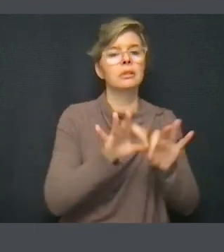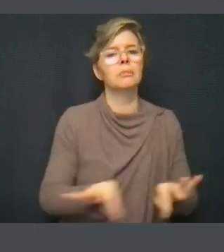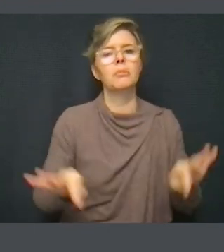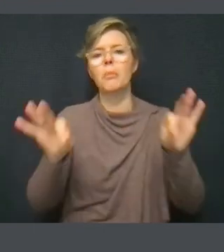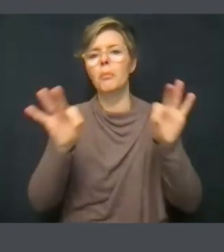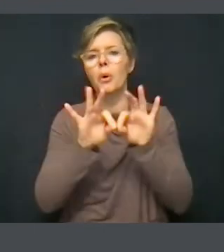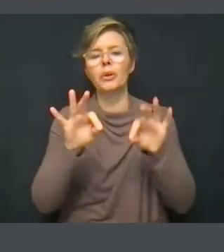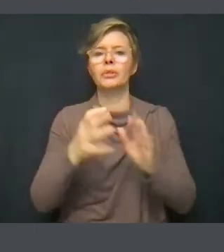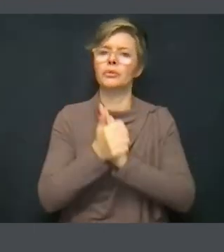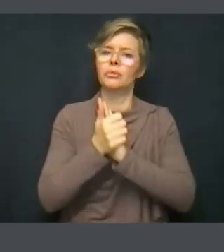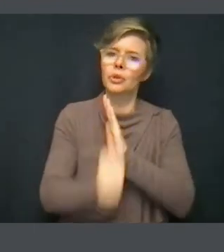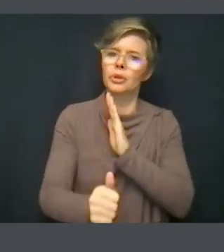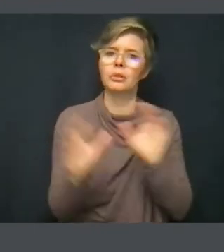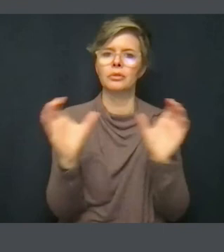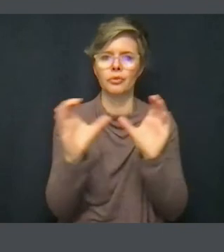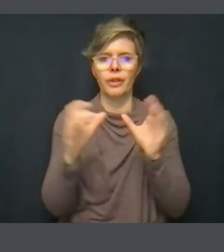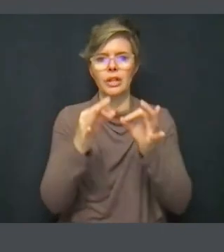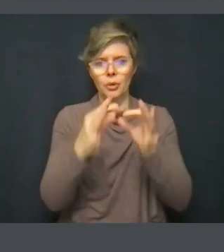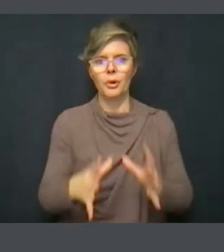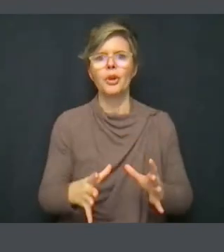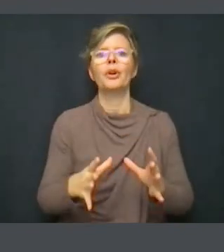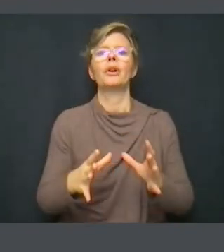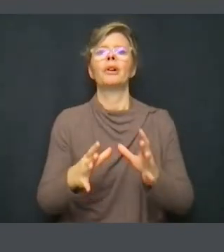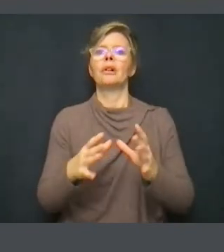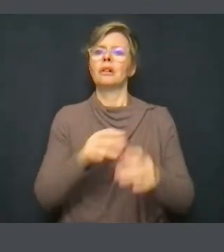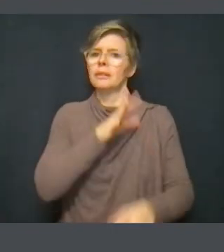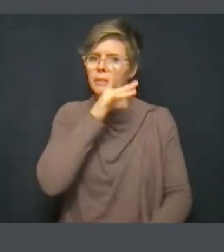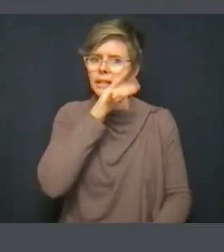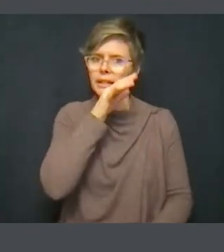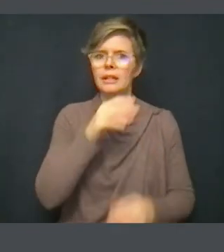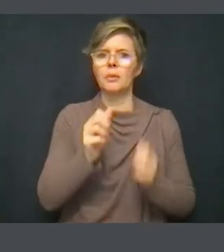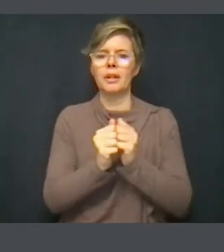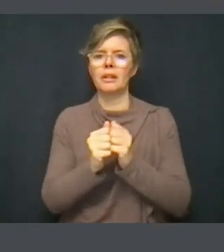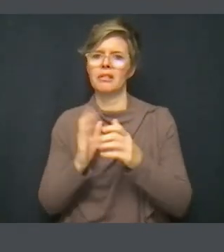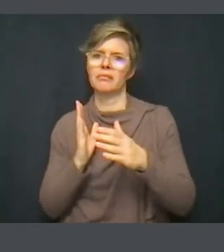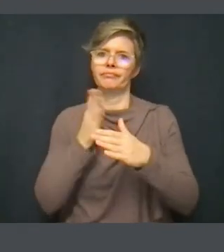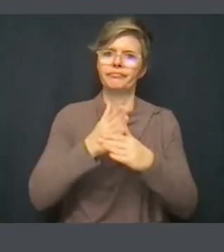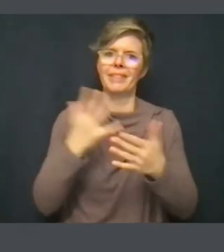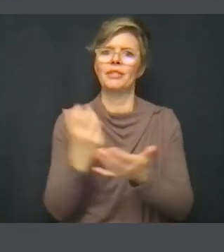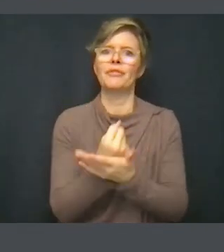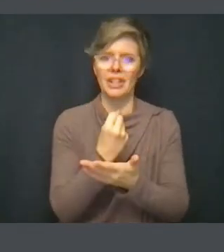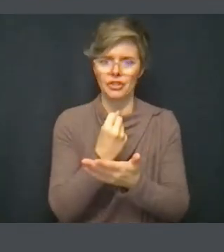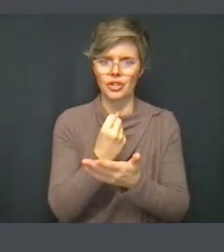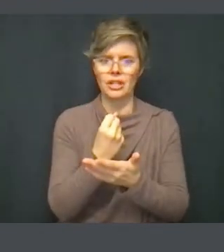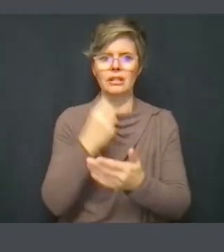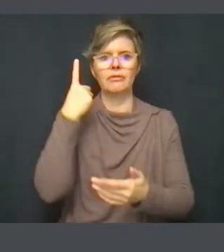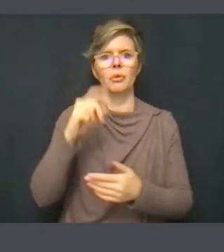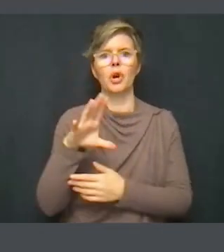intervention and assessment, but especially in intervention, you're doing co-treatment essentially, right?